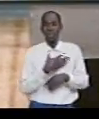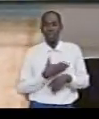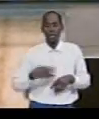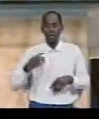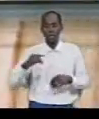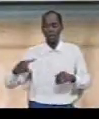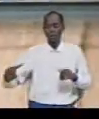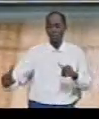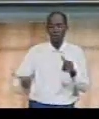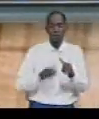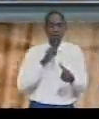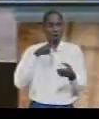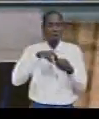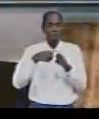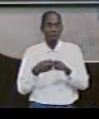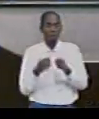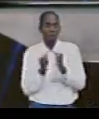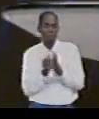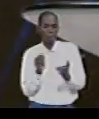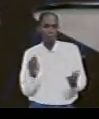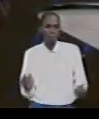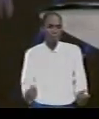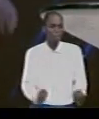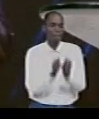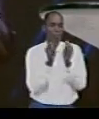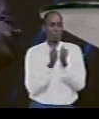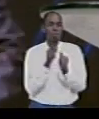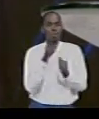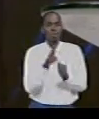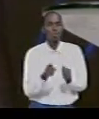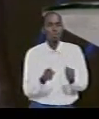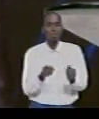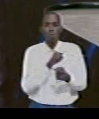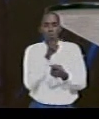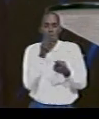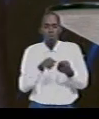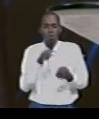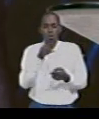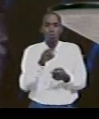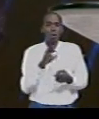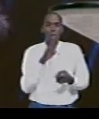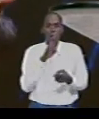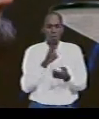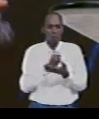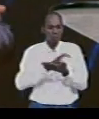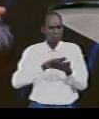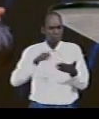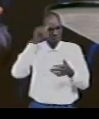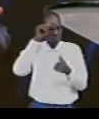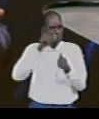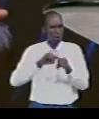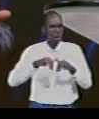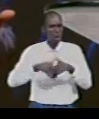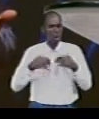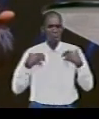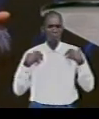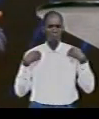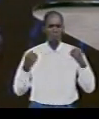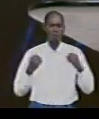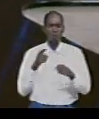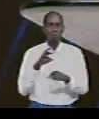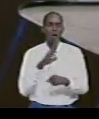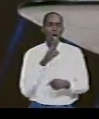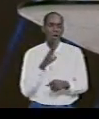challenge that confronted you when you were sanctified, you remember how bold you were? You